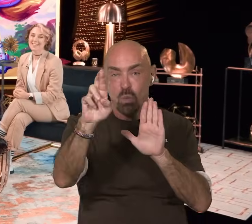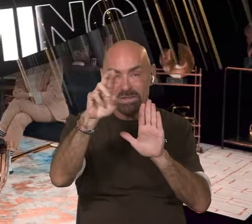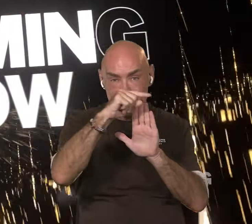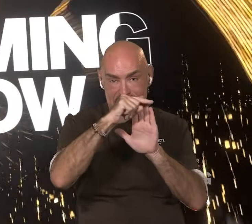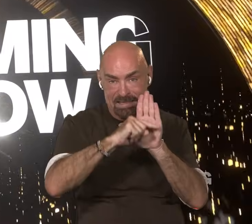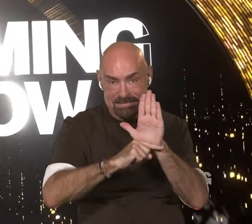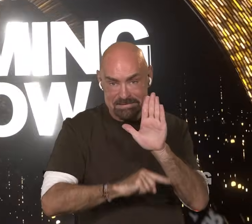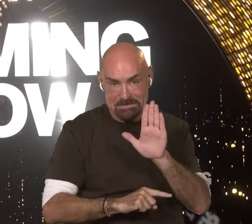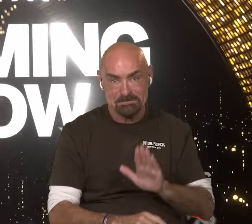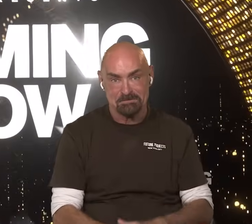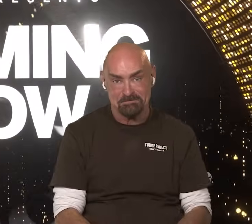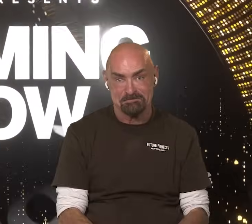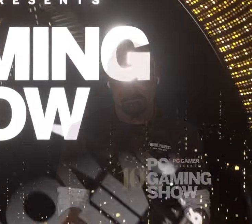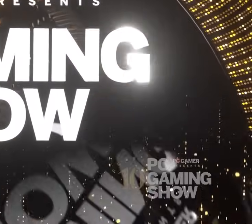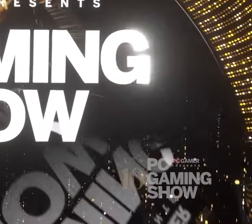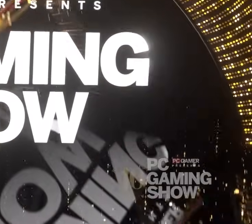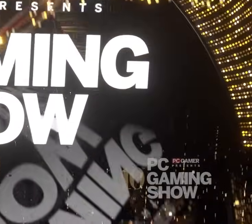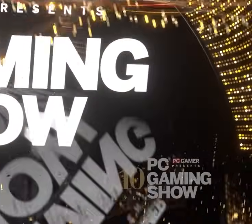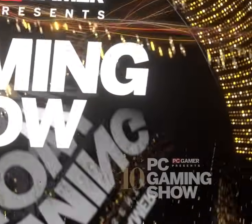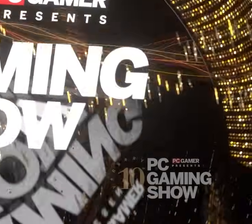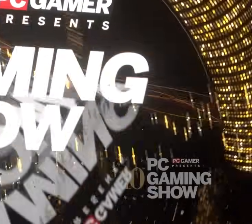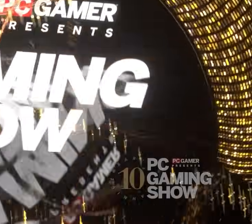list.